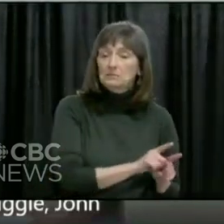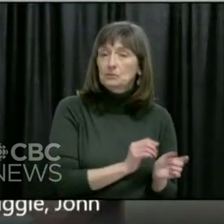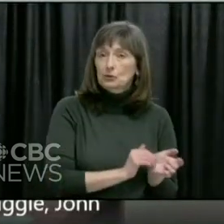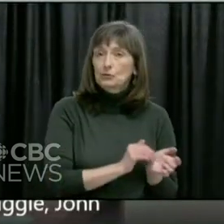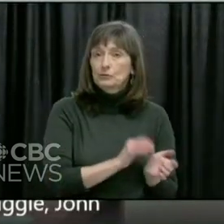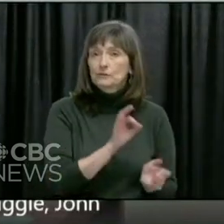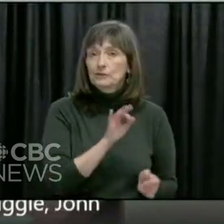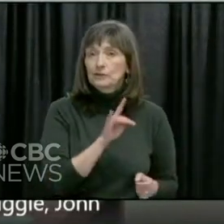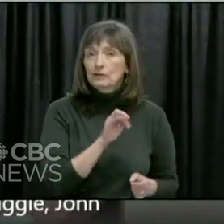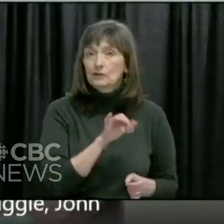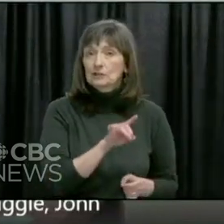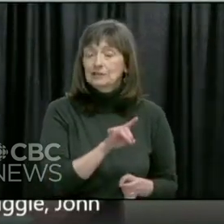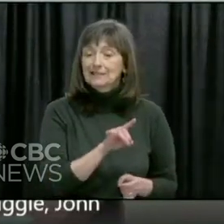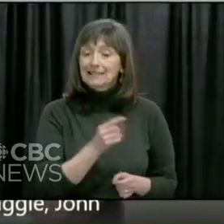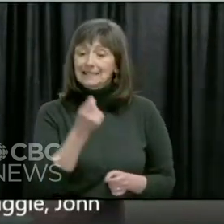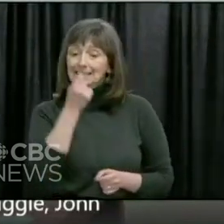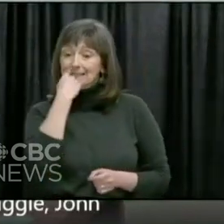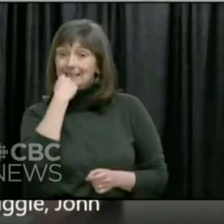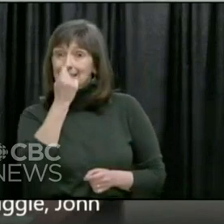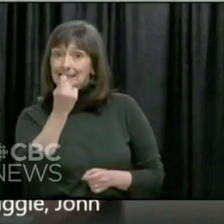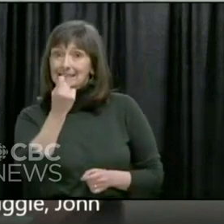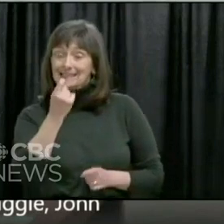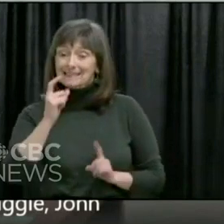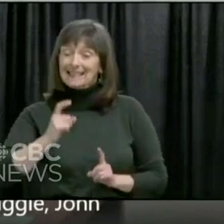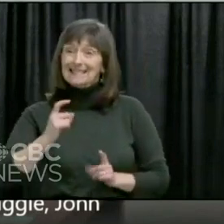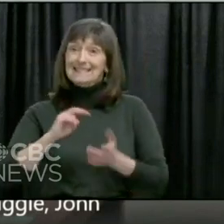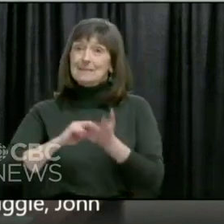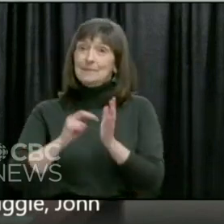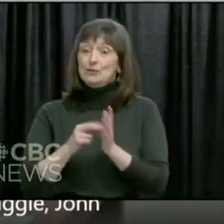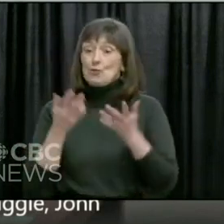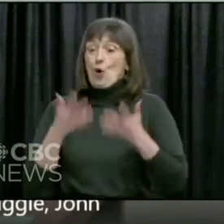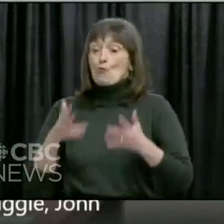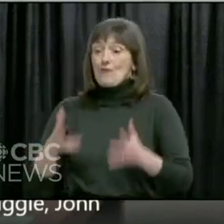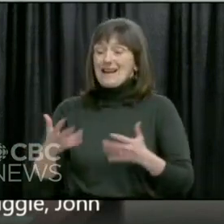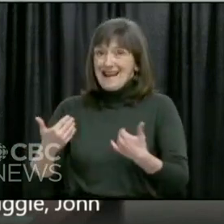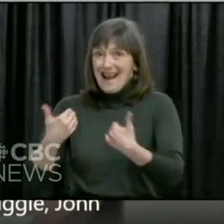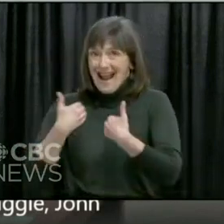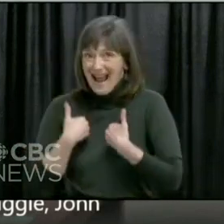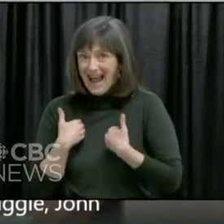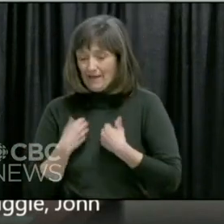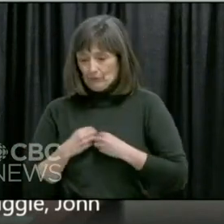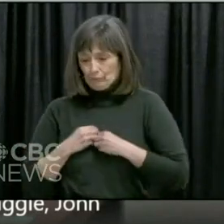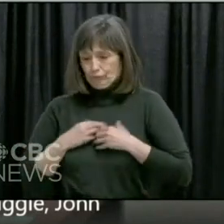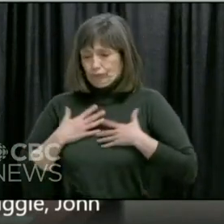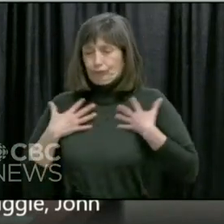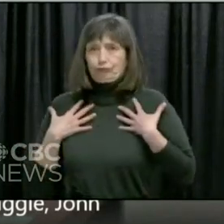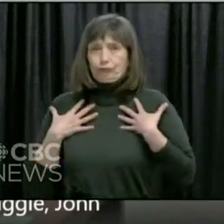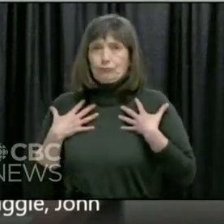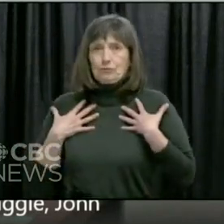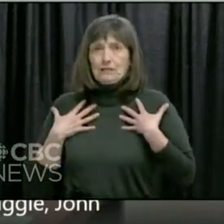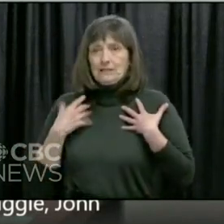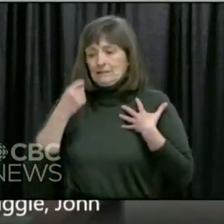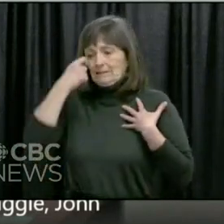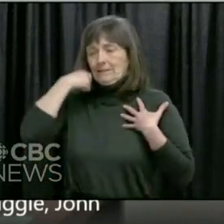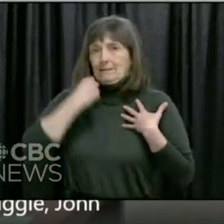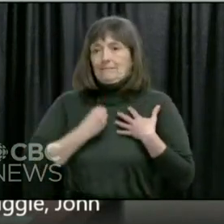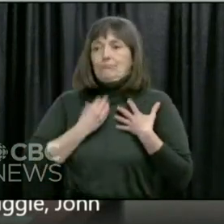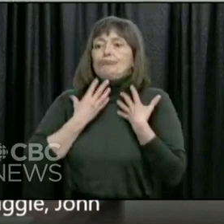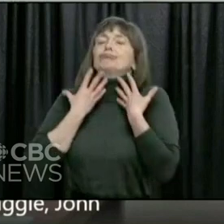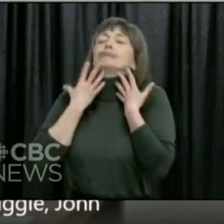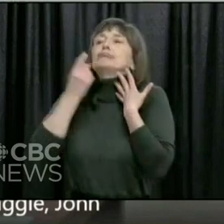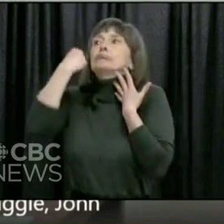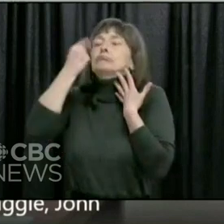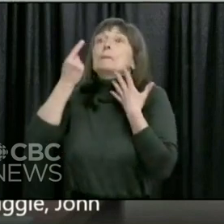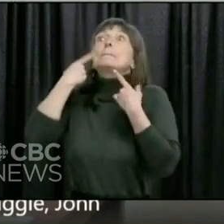the challenge with this test is it's a diagnostic test and not a screening test, and that presents the challenges that Dr. Fitzgerald has